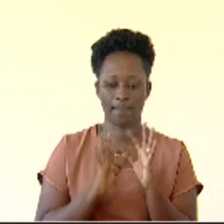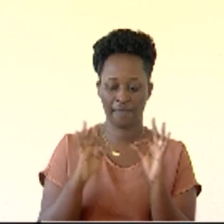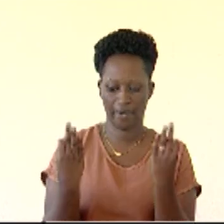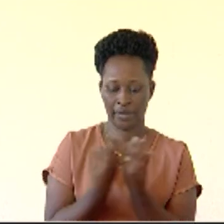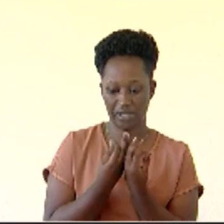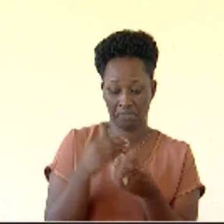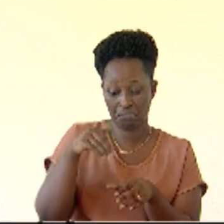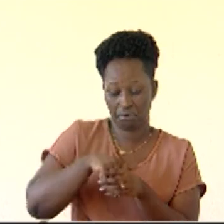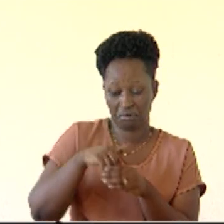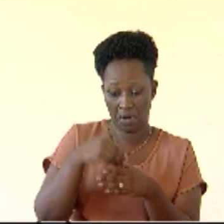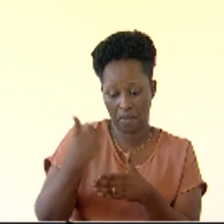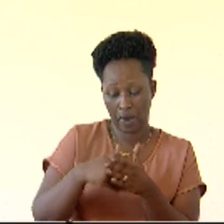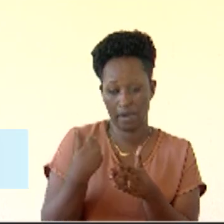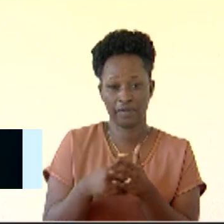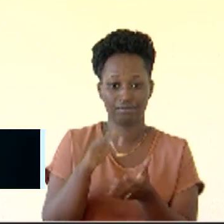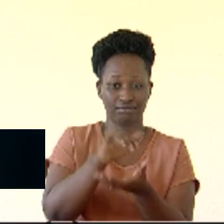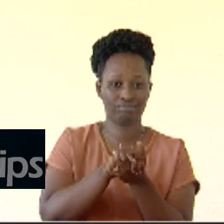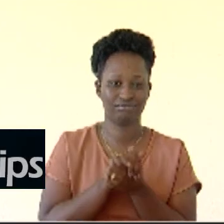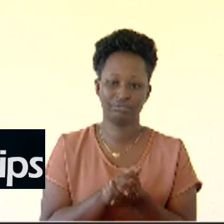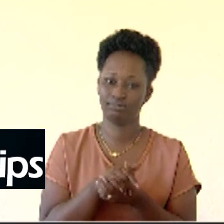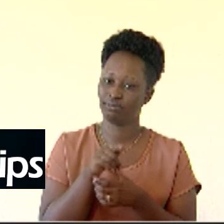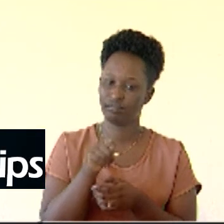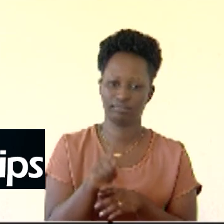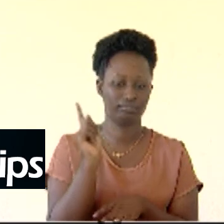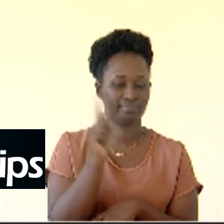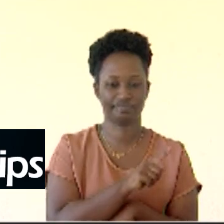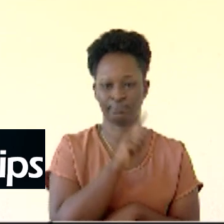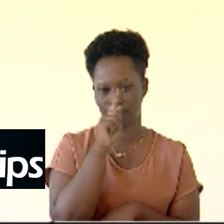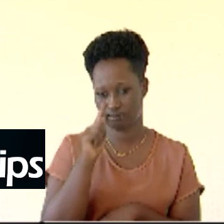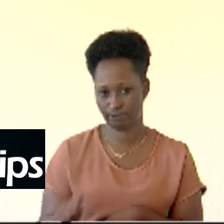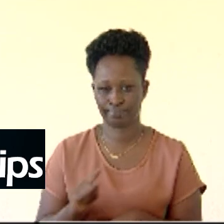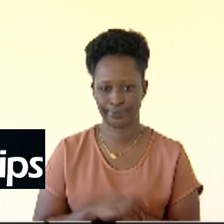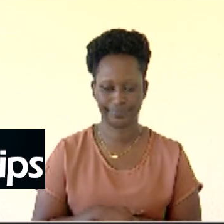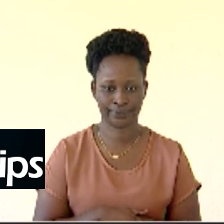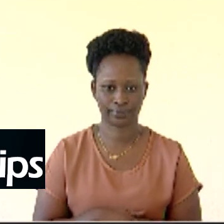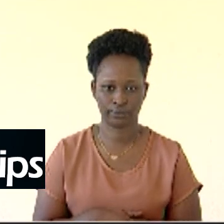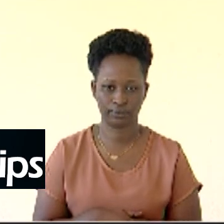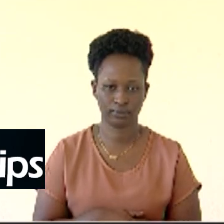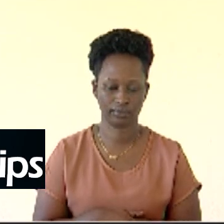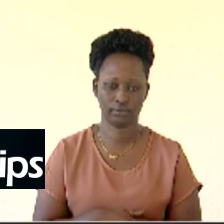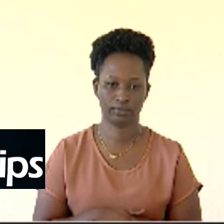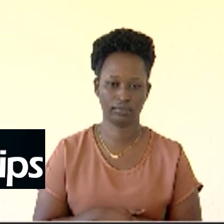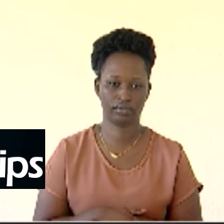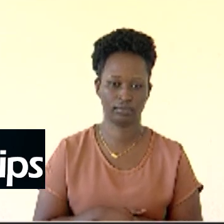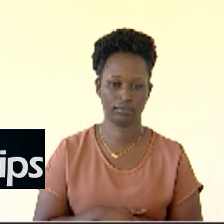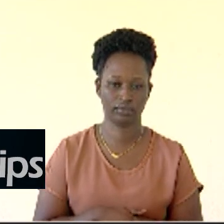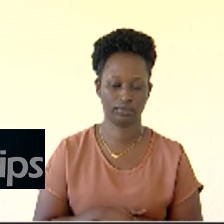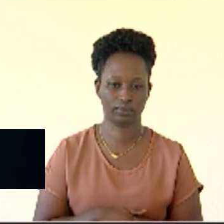you get sexual intercourse with some of their related in the family cycles. We said it is not allowed. We talk about what you